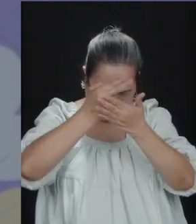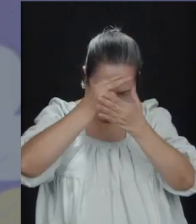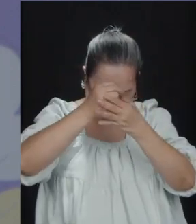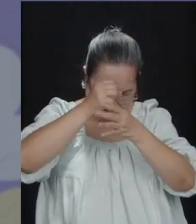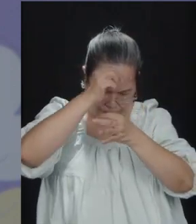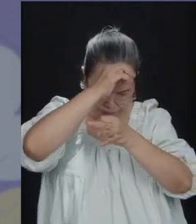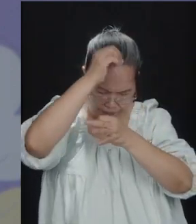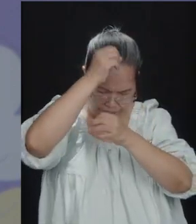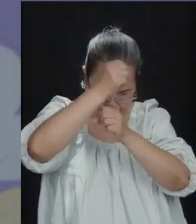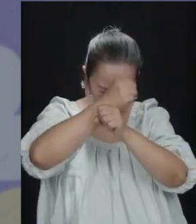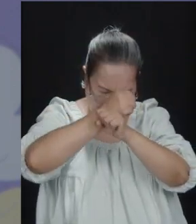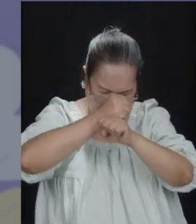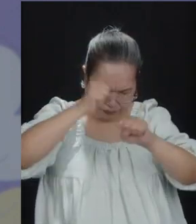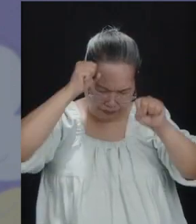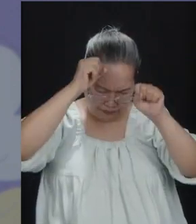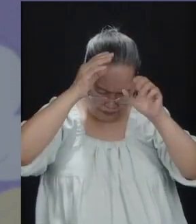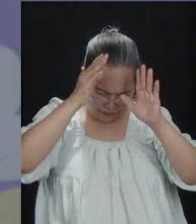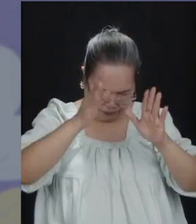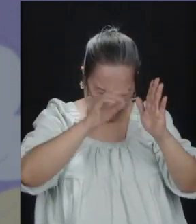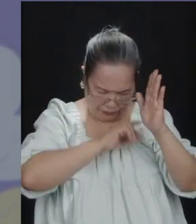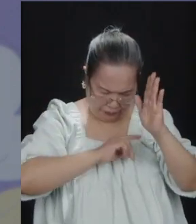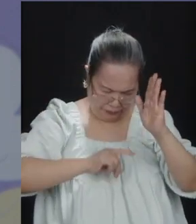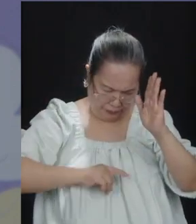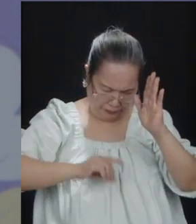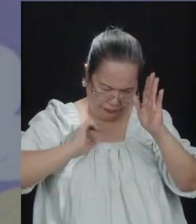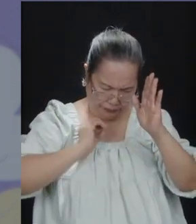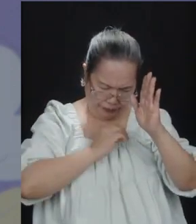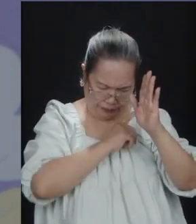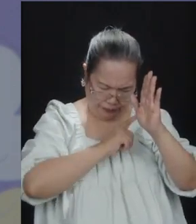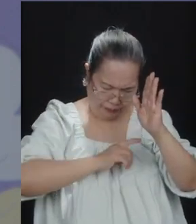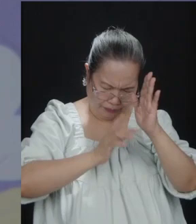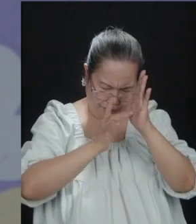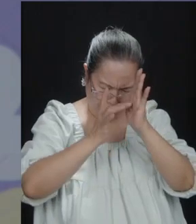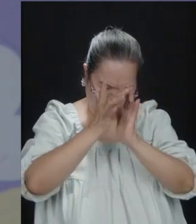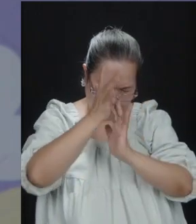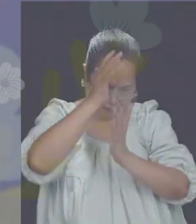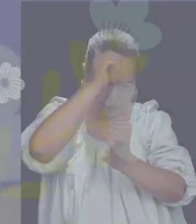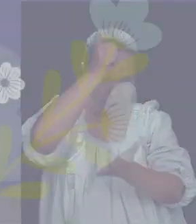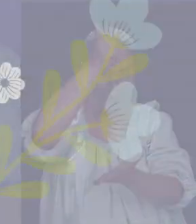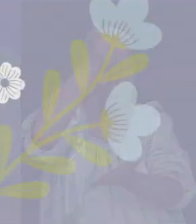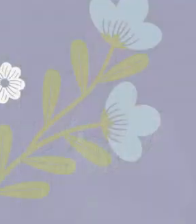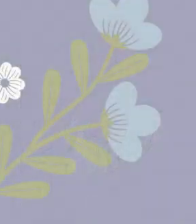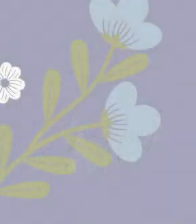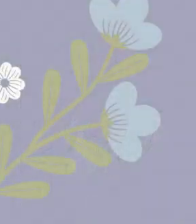the King of Kings and the Lord of Lords, our Lord Jesus Christ. Amen.